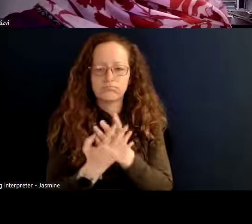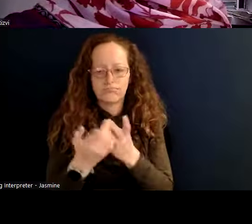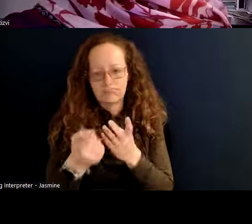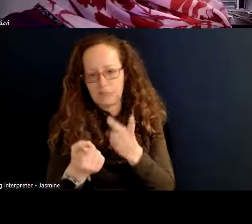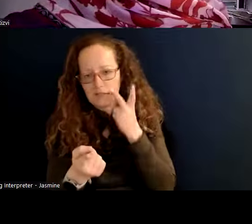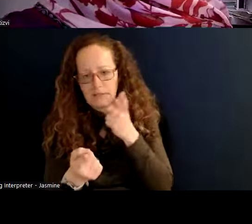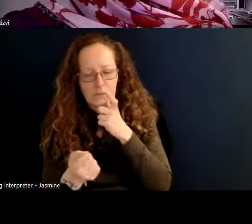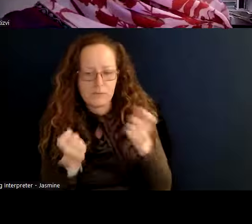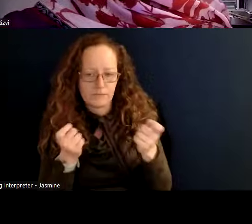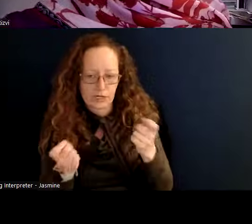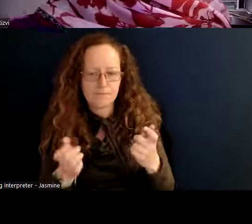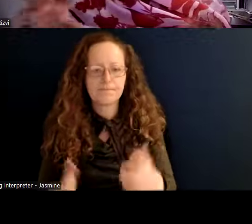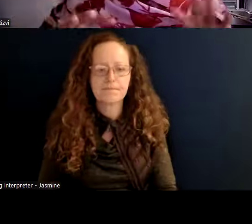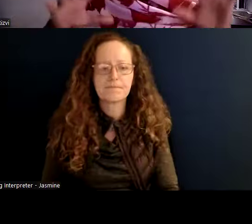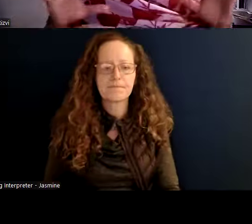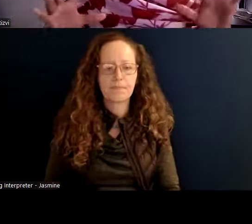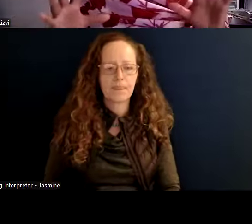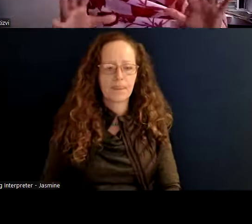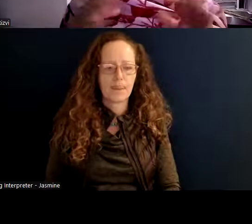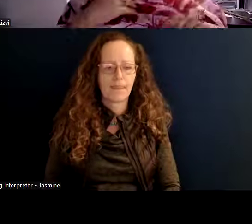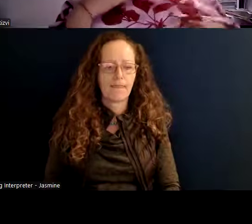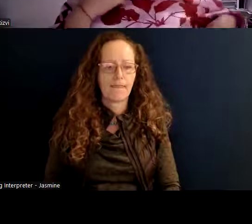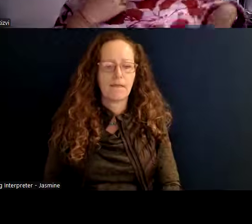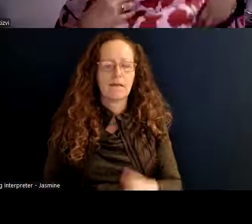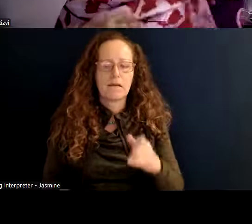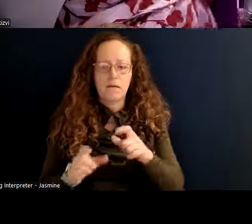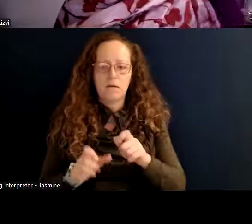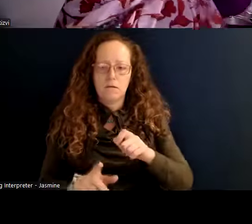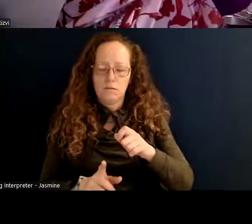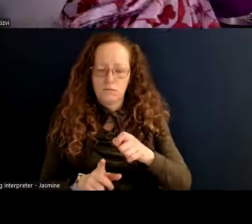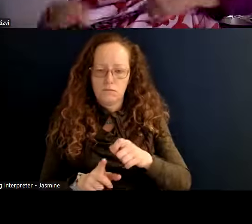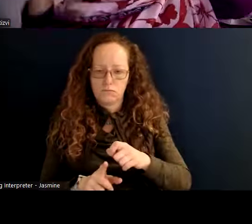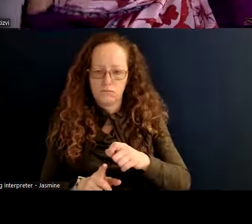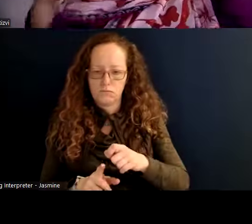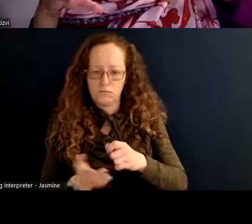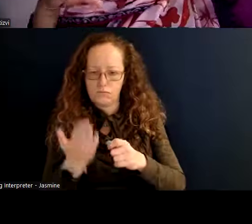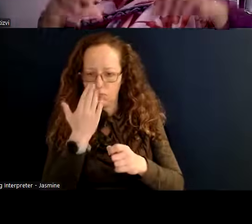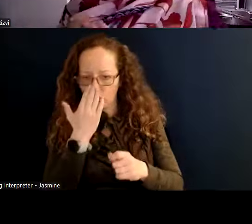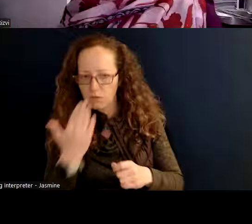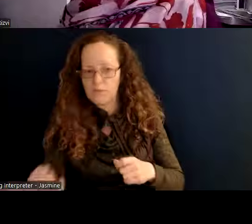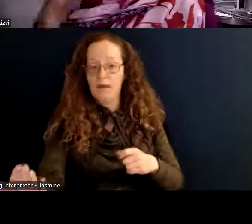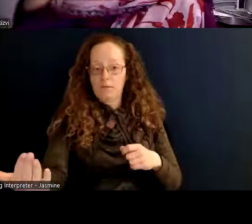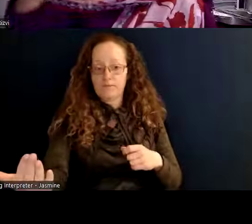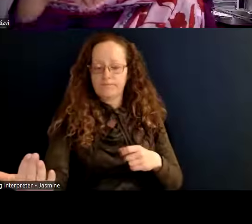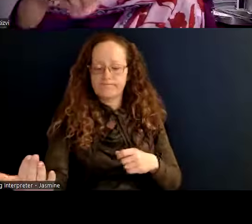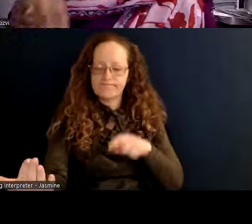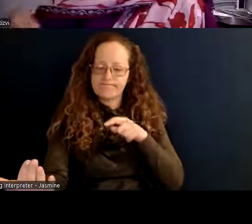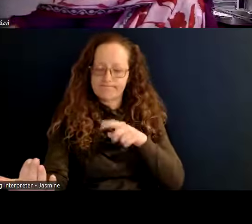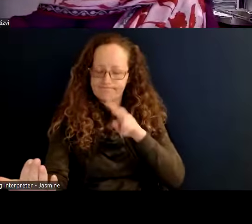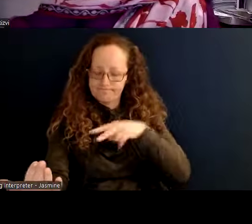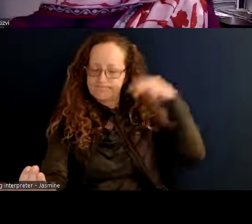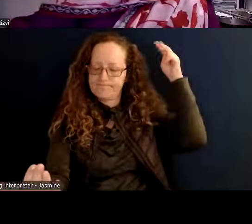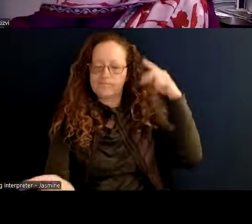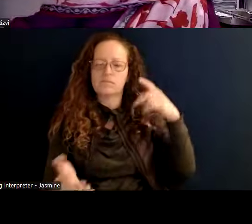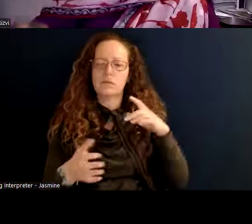charge. Okay. So let's zoom out for a minute and talk about where we are in the world. So here's Pakistan, where you see the big sort of dot